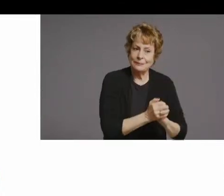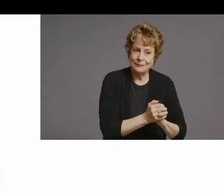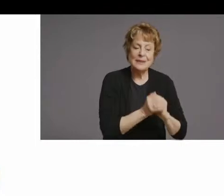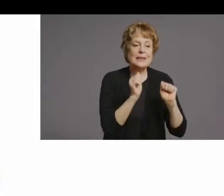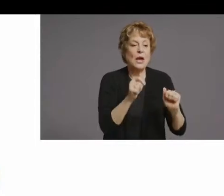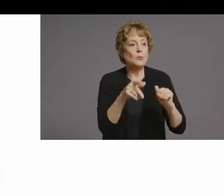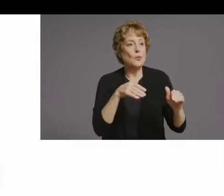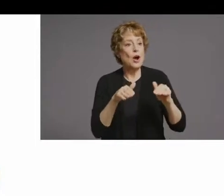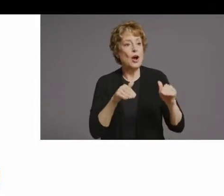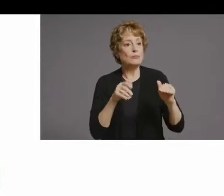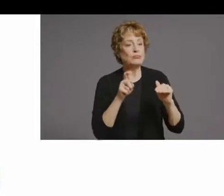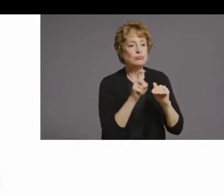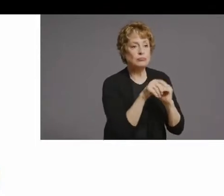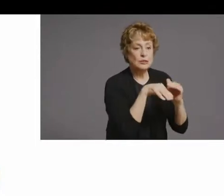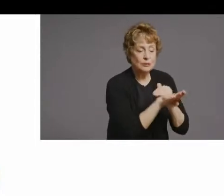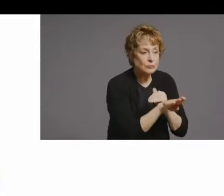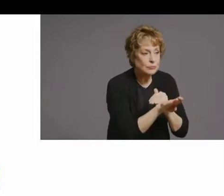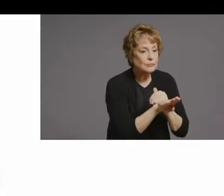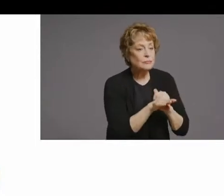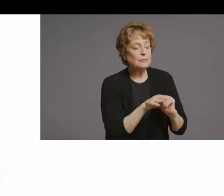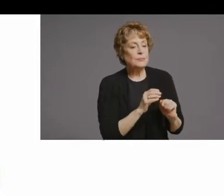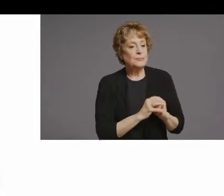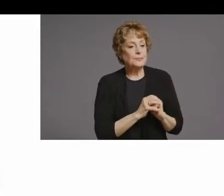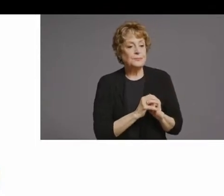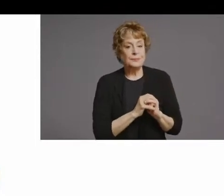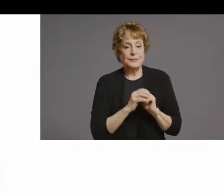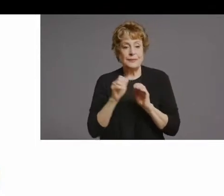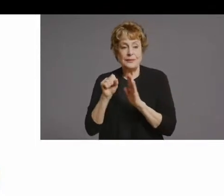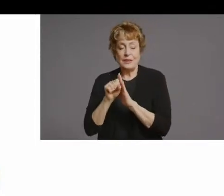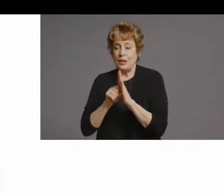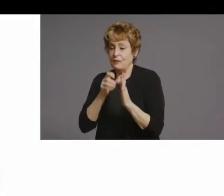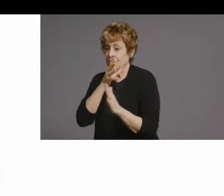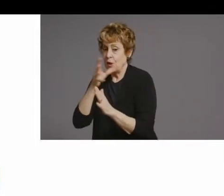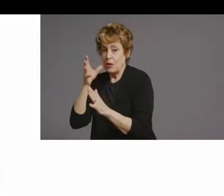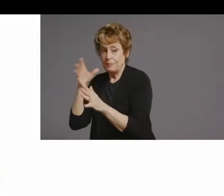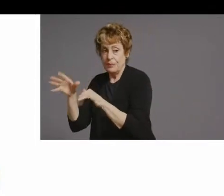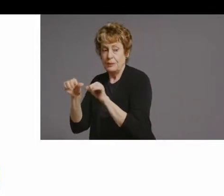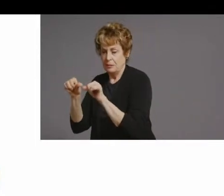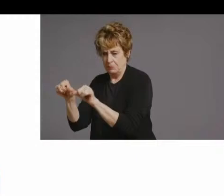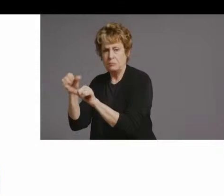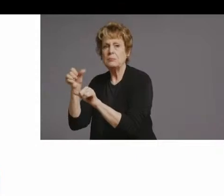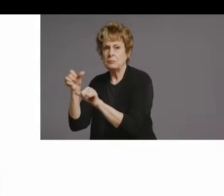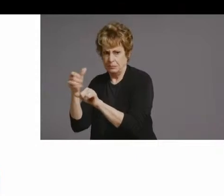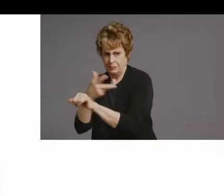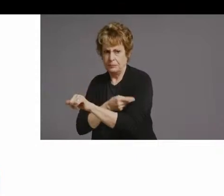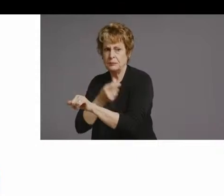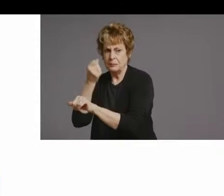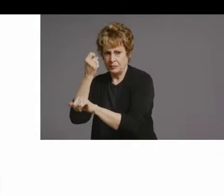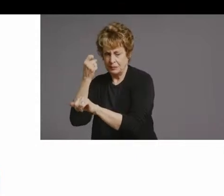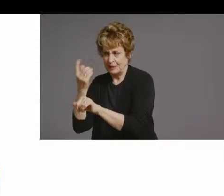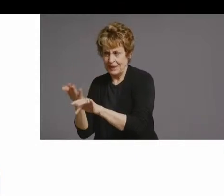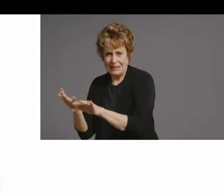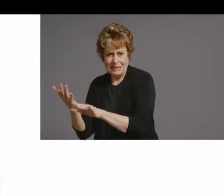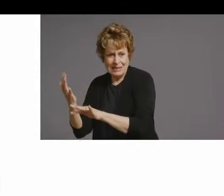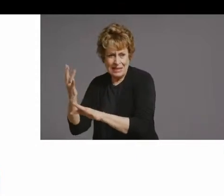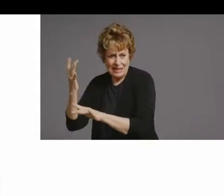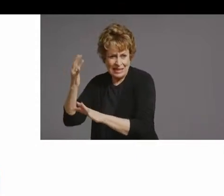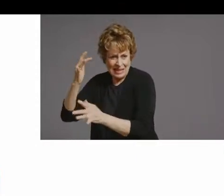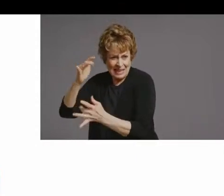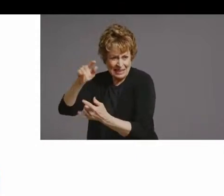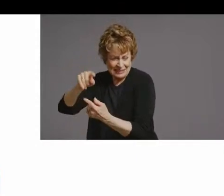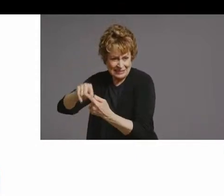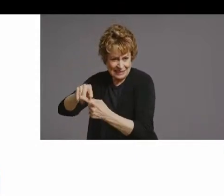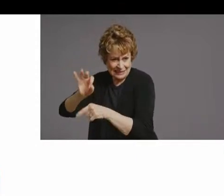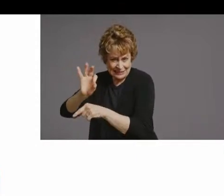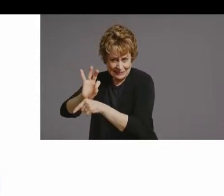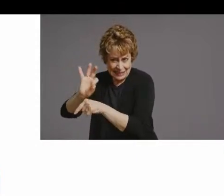our State Farm Stadium will continue offering vaccines until 9 a.m. on